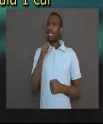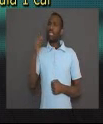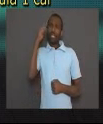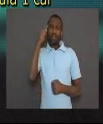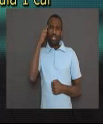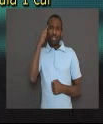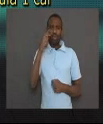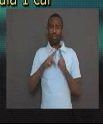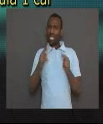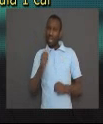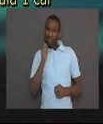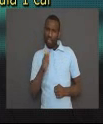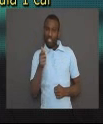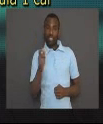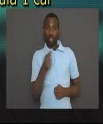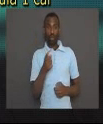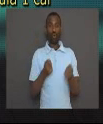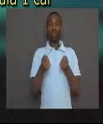is the faster vehicle?